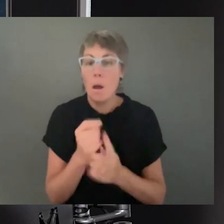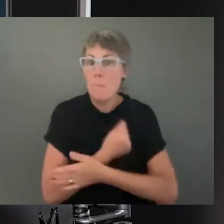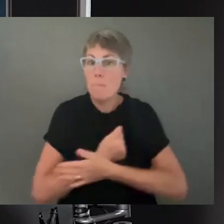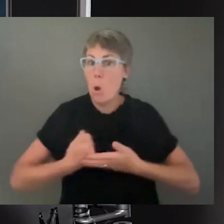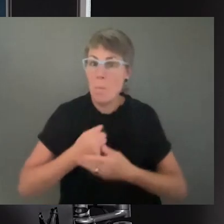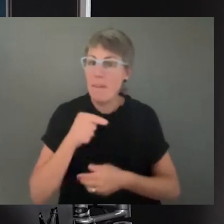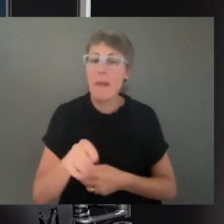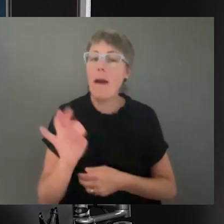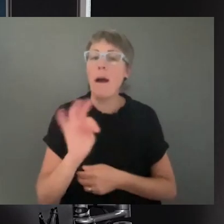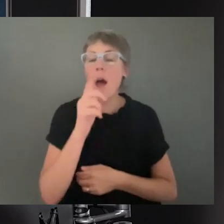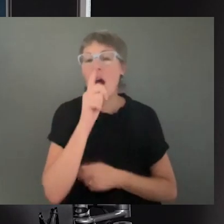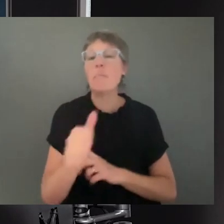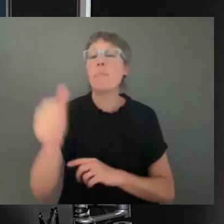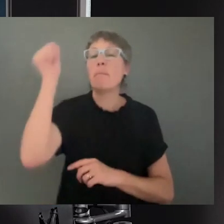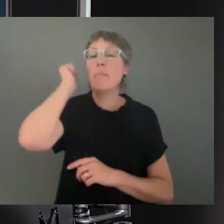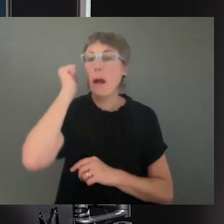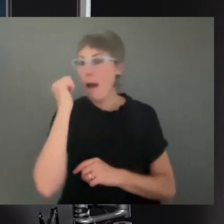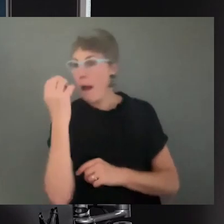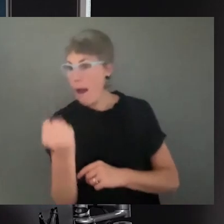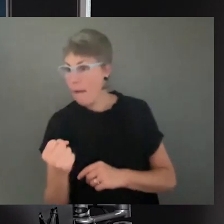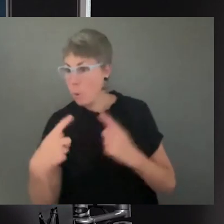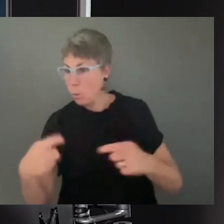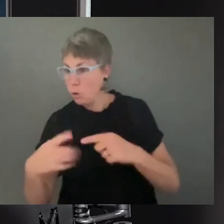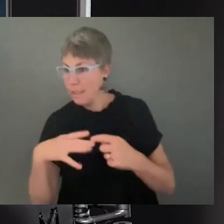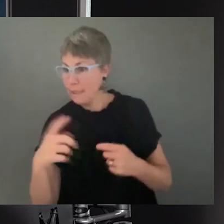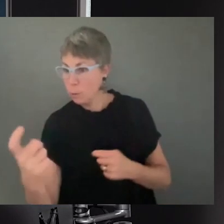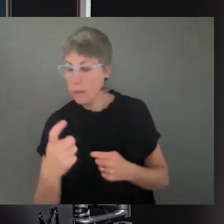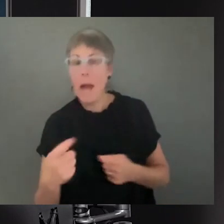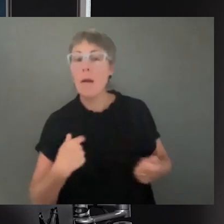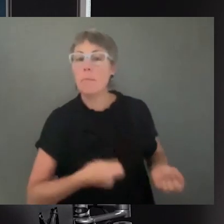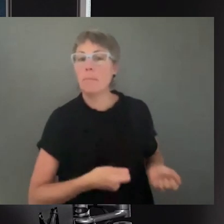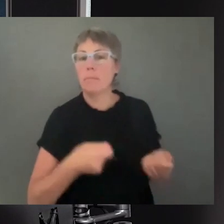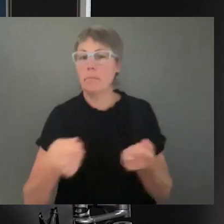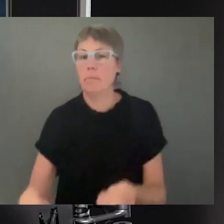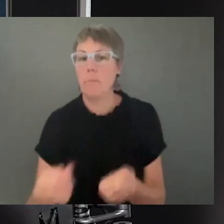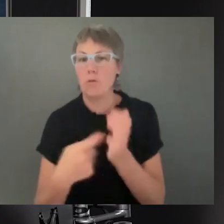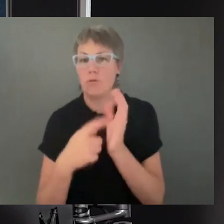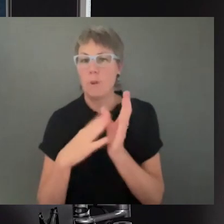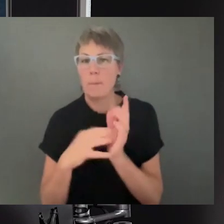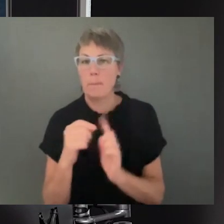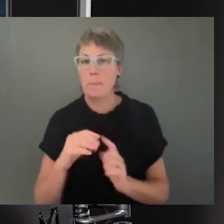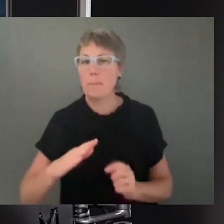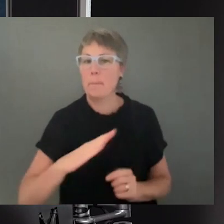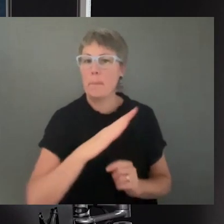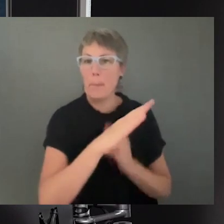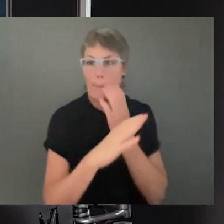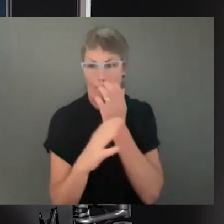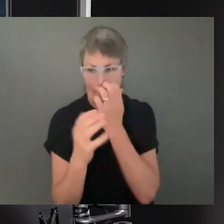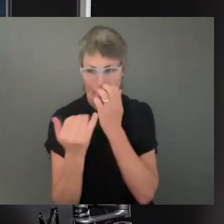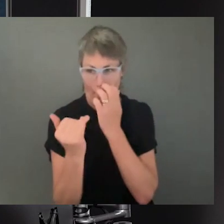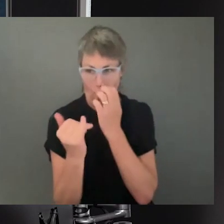out, that can be notified, or that there's a button that someone could press. When it comes to things